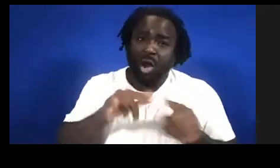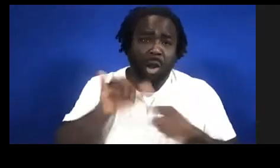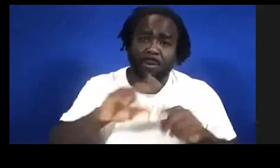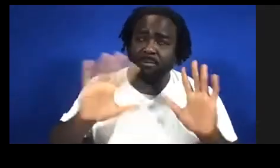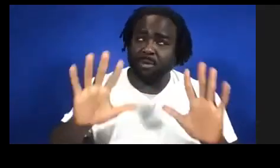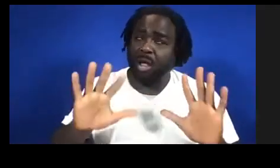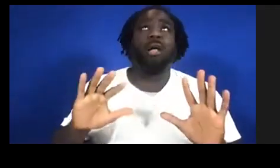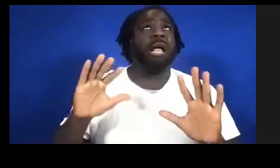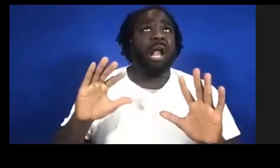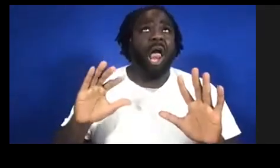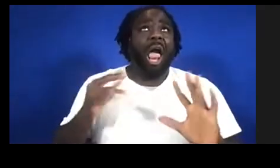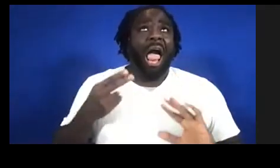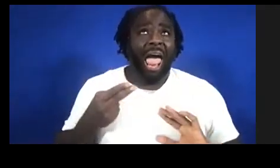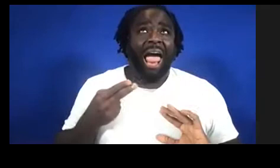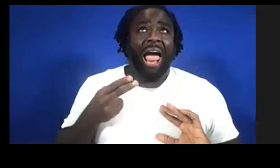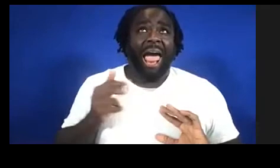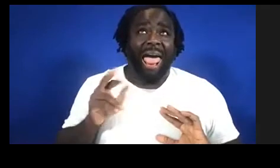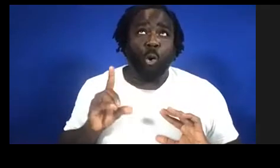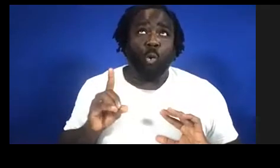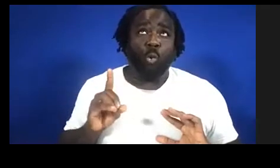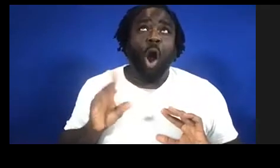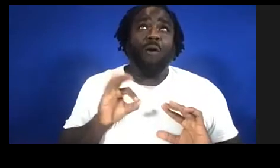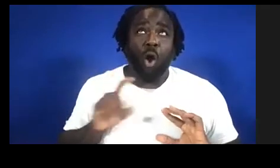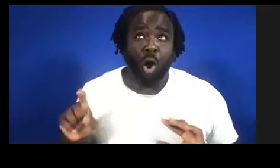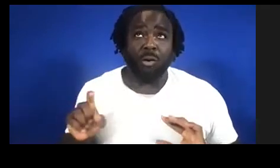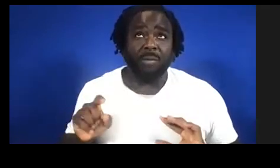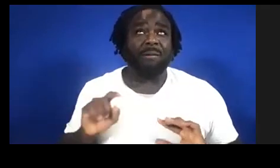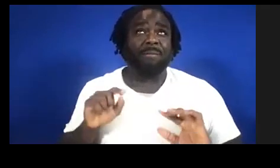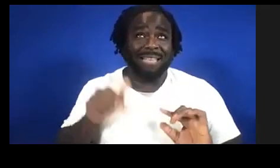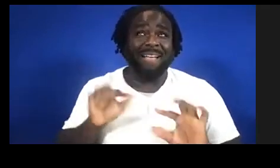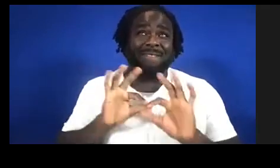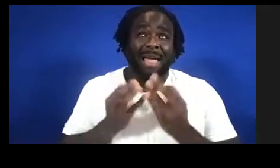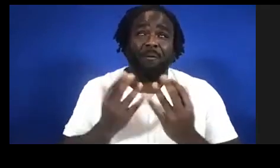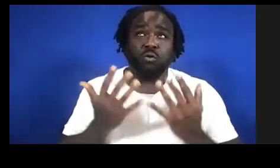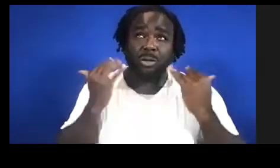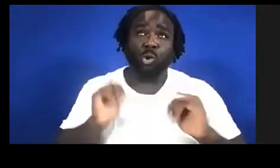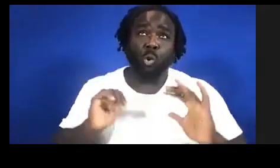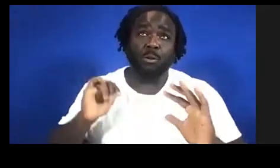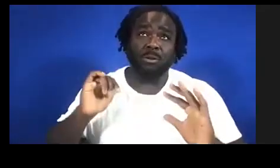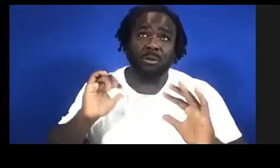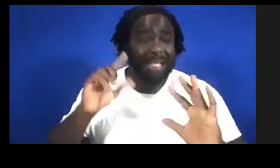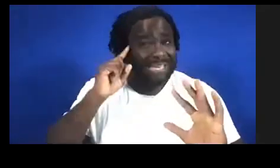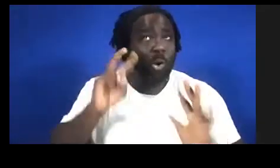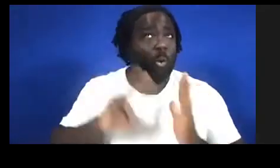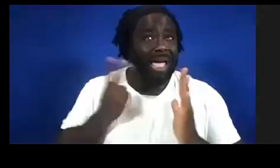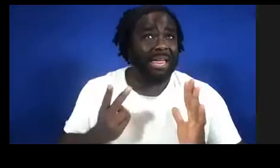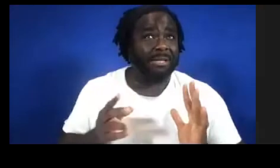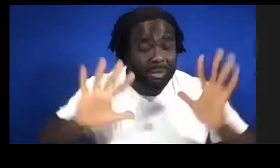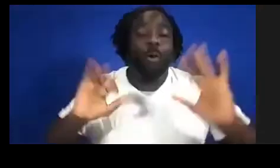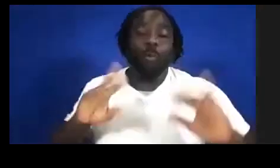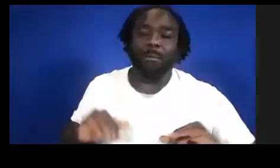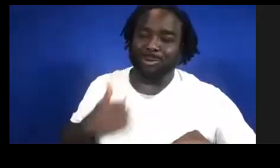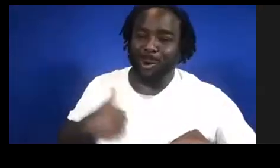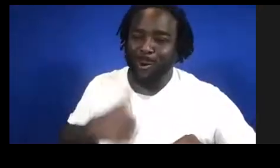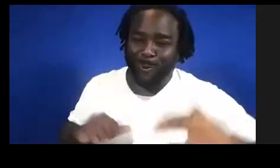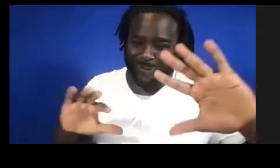I really wanted to cuss. Like I really wanted to cuss them out. But I'm like, Harold Fox, let me keep